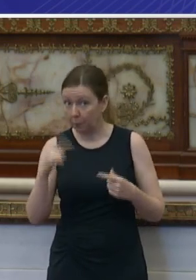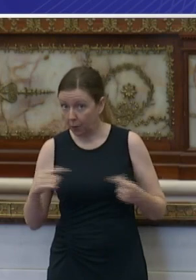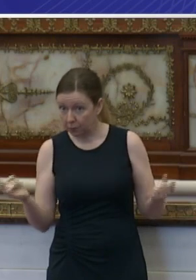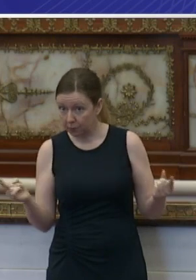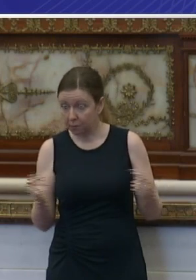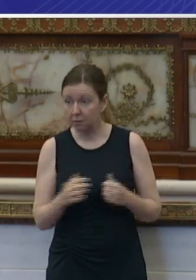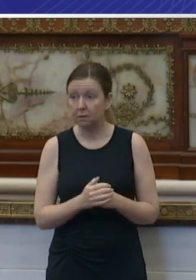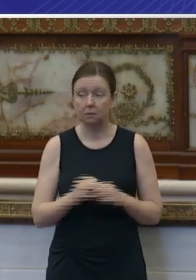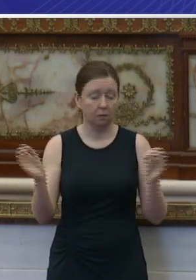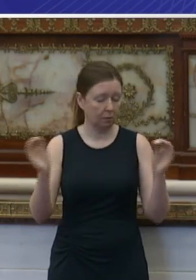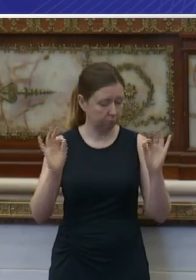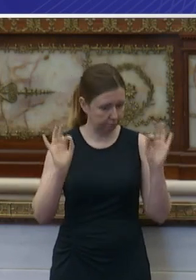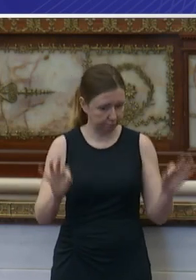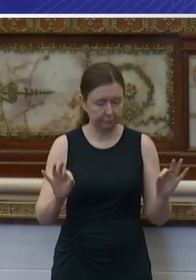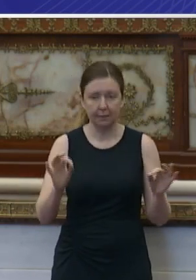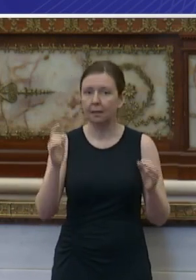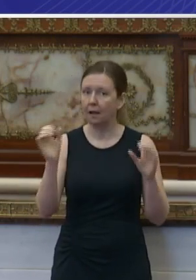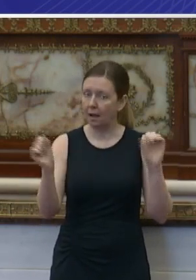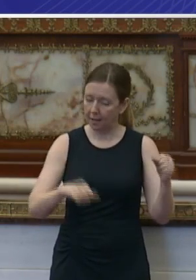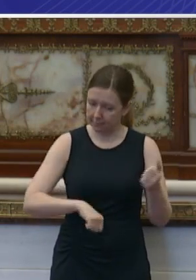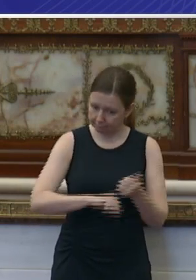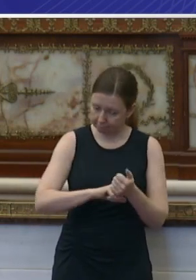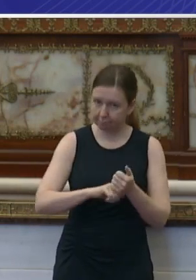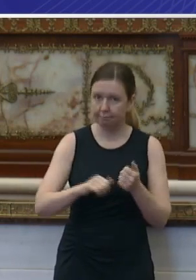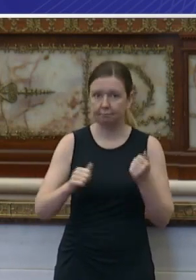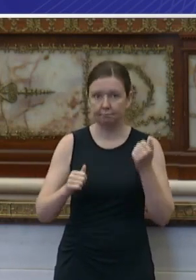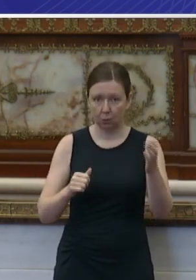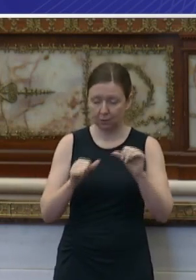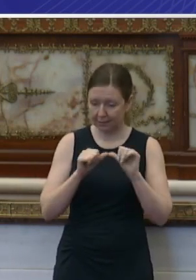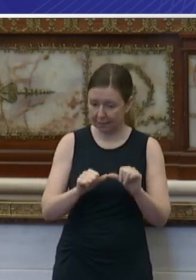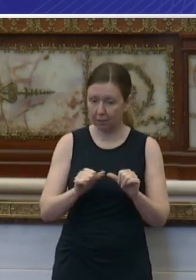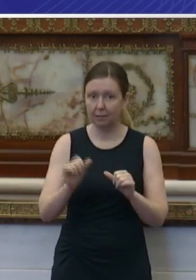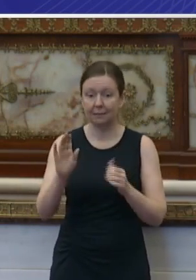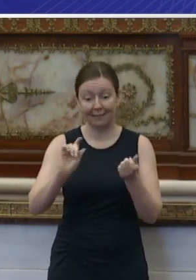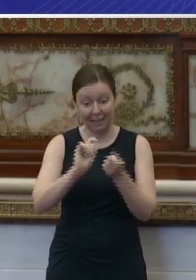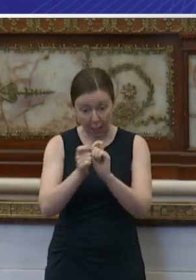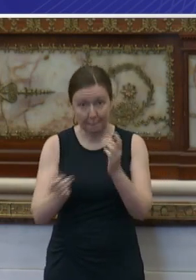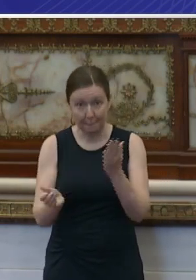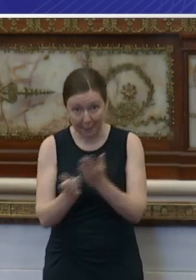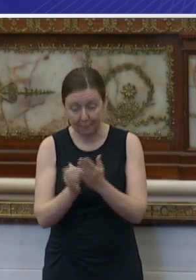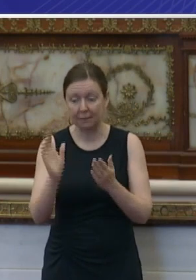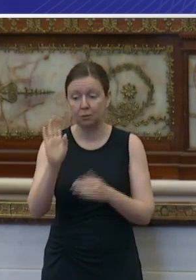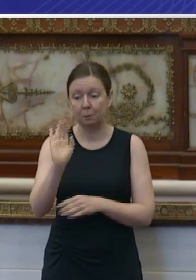opposed? No? Okay, the ayes have it. The motion carries, and the amendments to Bill number